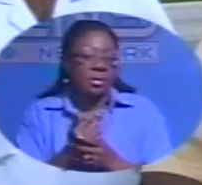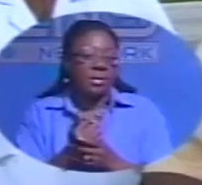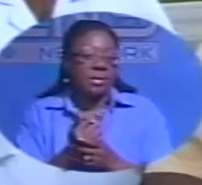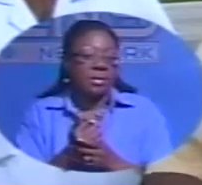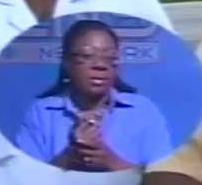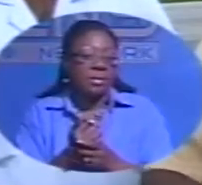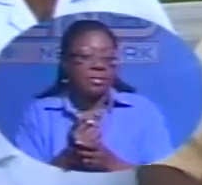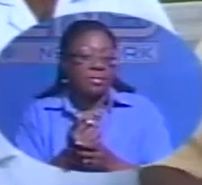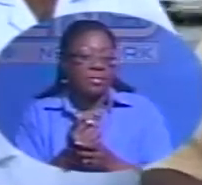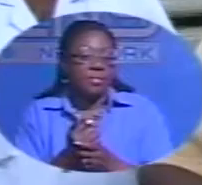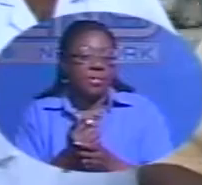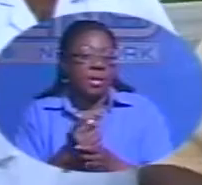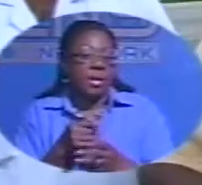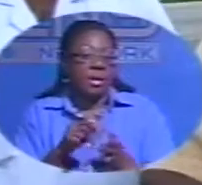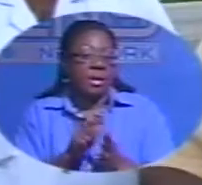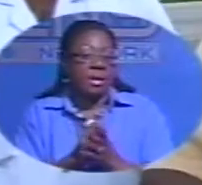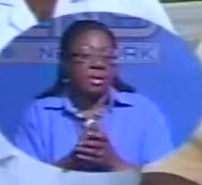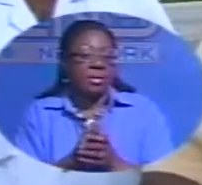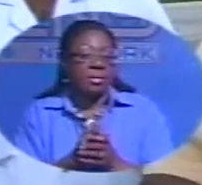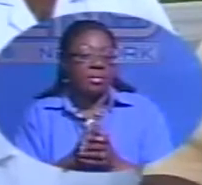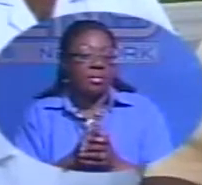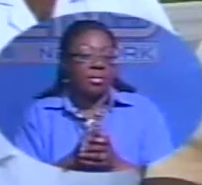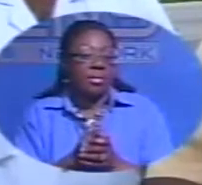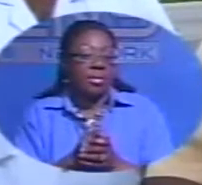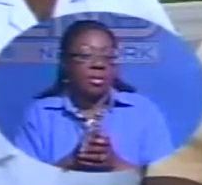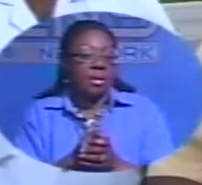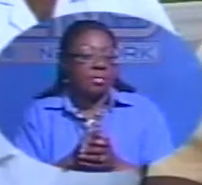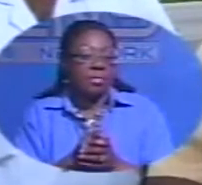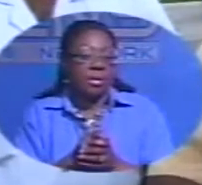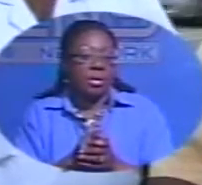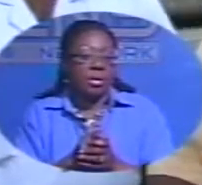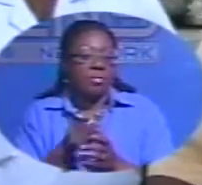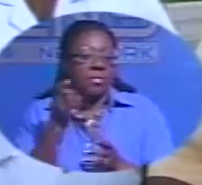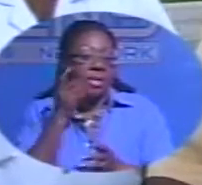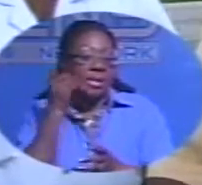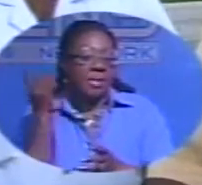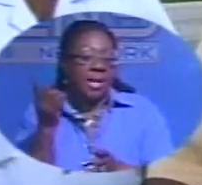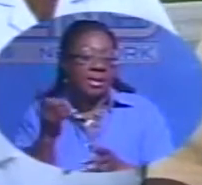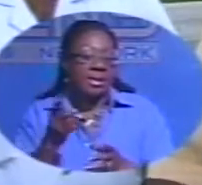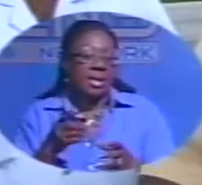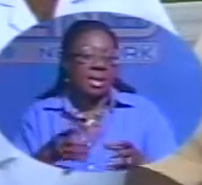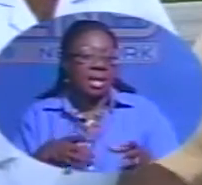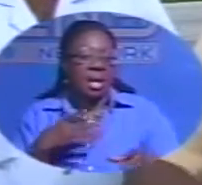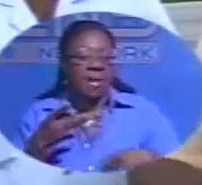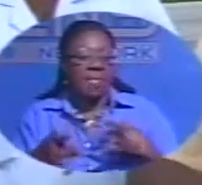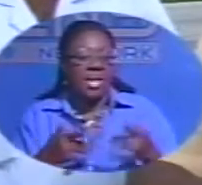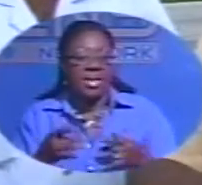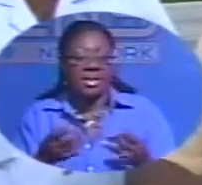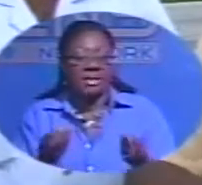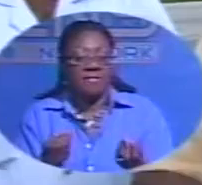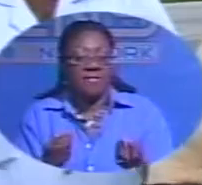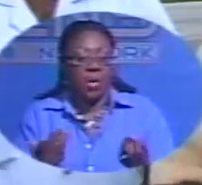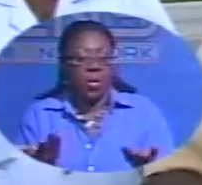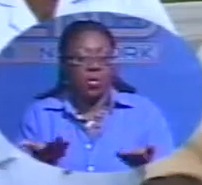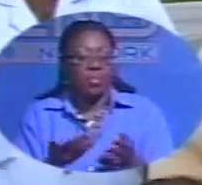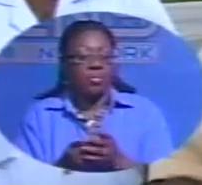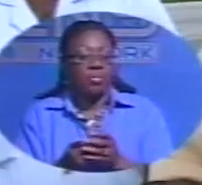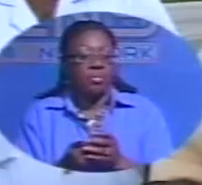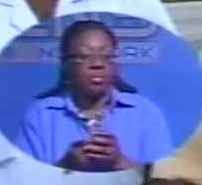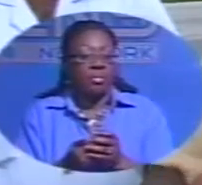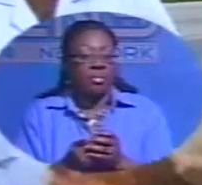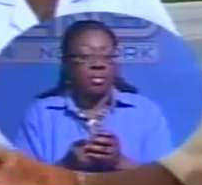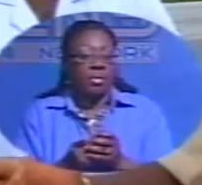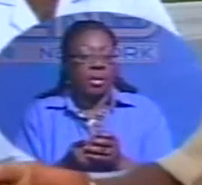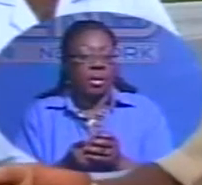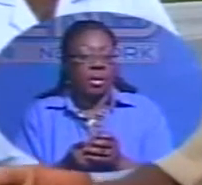minimal. In terms of domestic complaints, we hadn't had much of those at all. Persons have come into our Urban Renewal